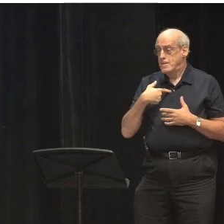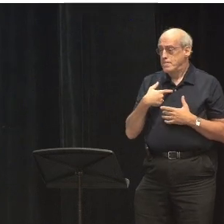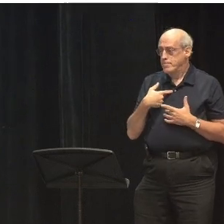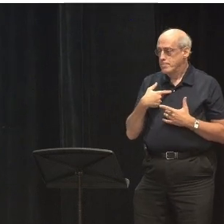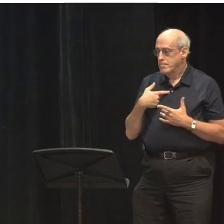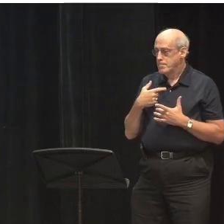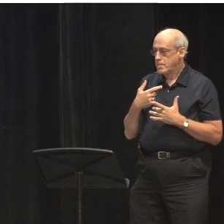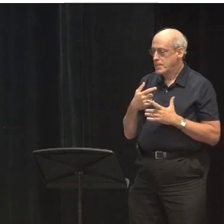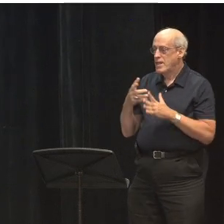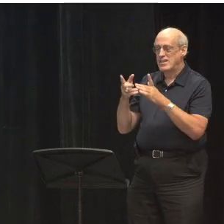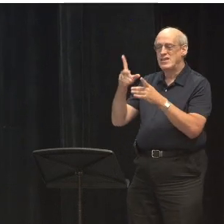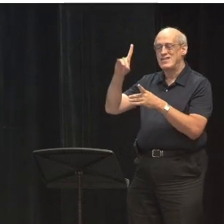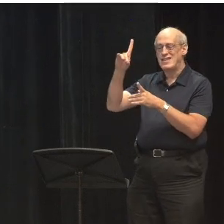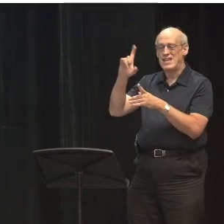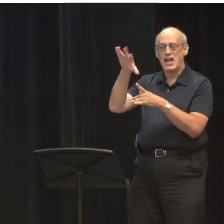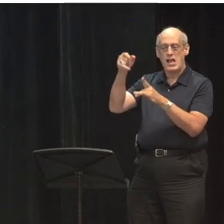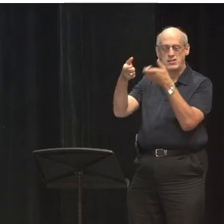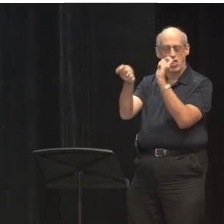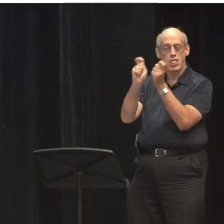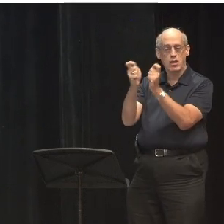We find the DEIS